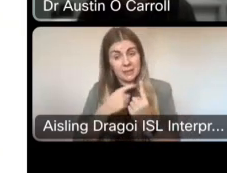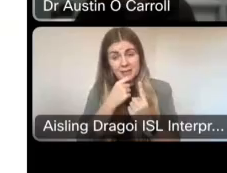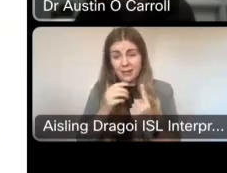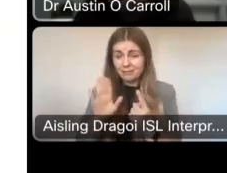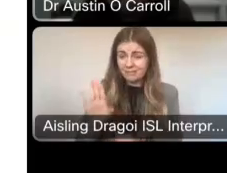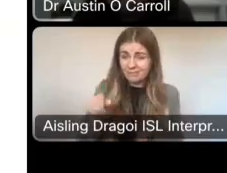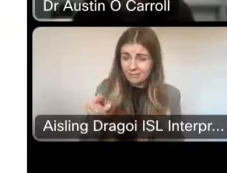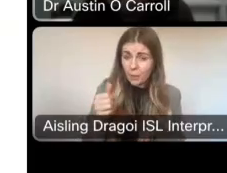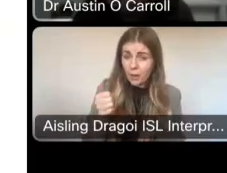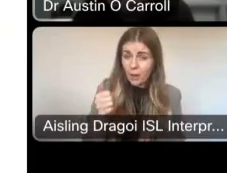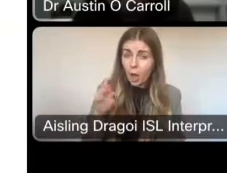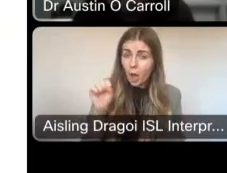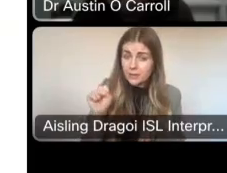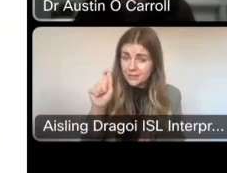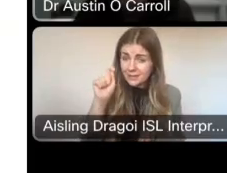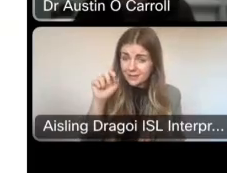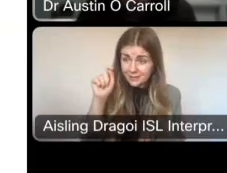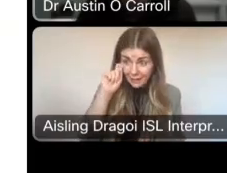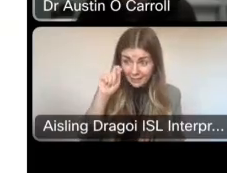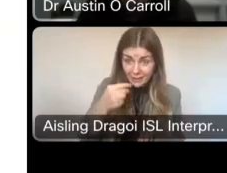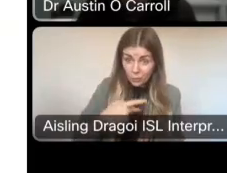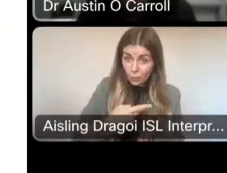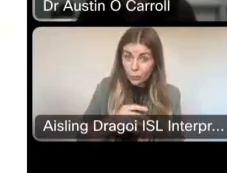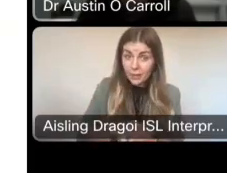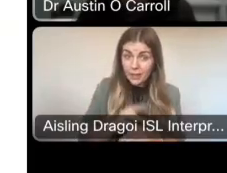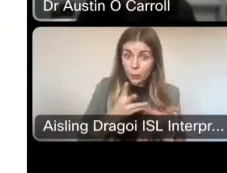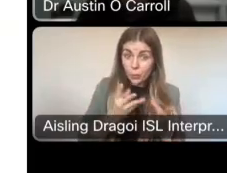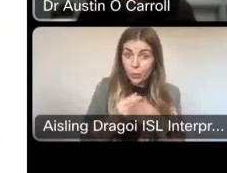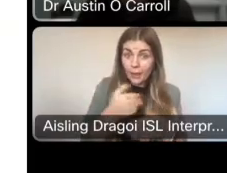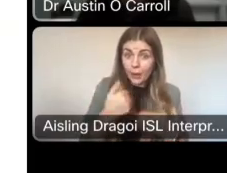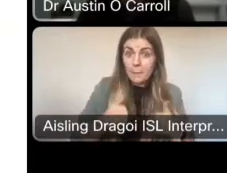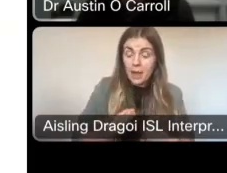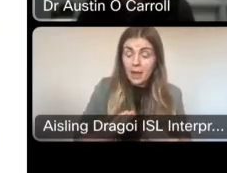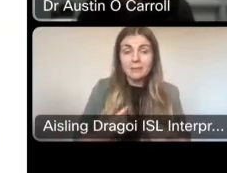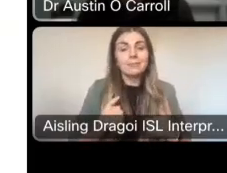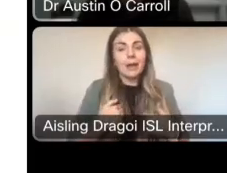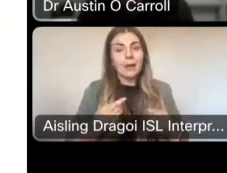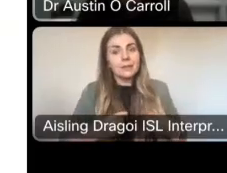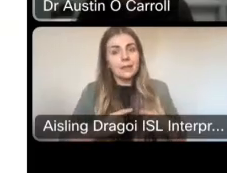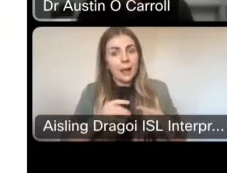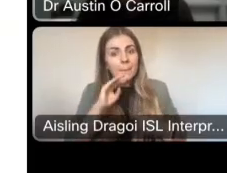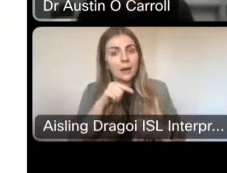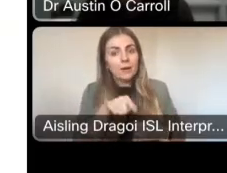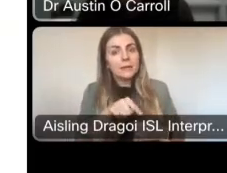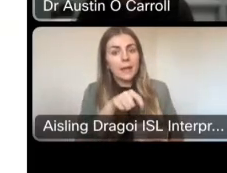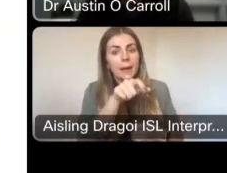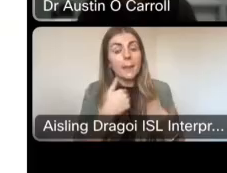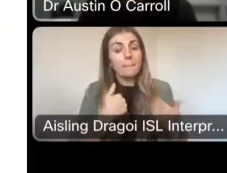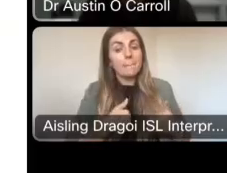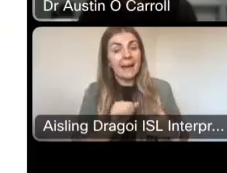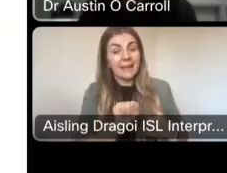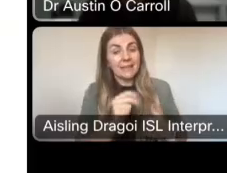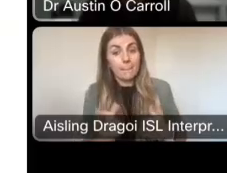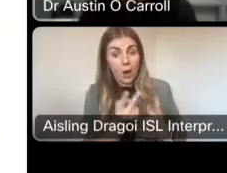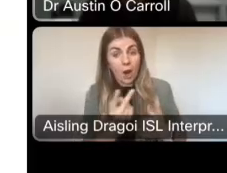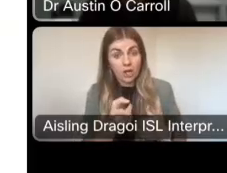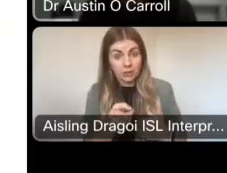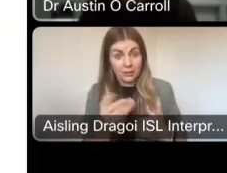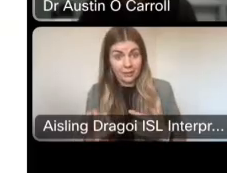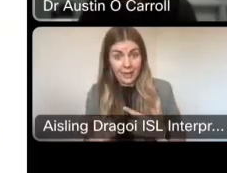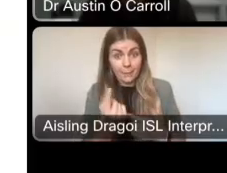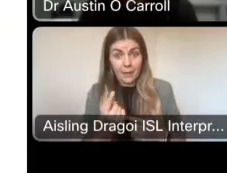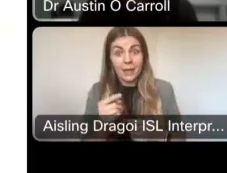we think we can work with that guy. And I was delighted because his partner had come in, they had a child, and the partner was doing the